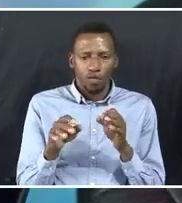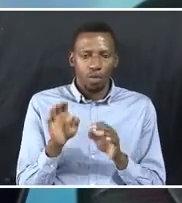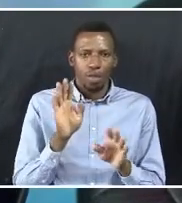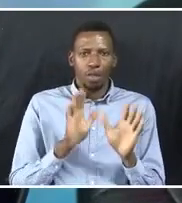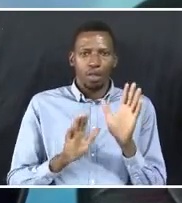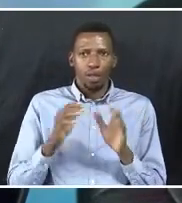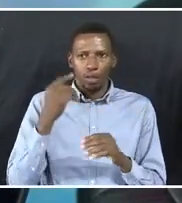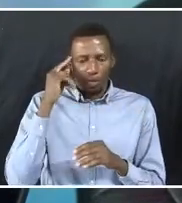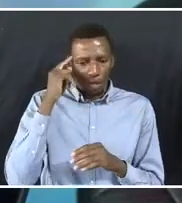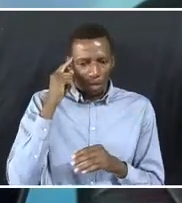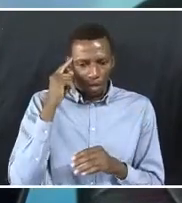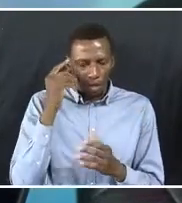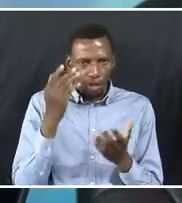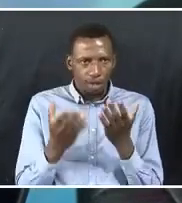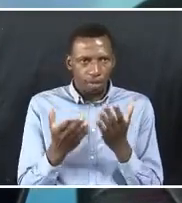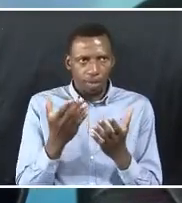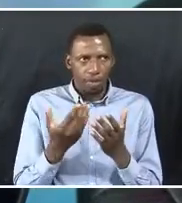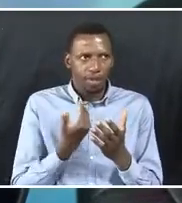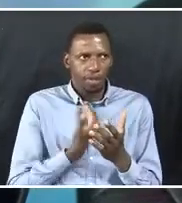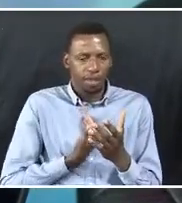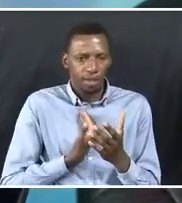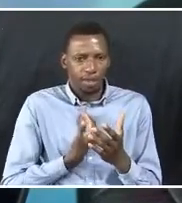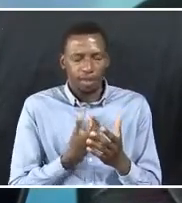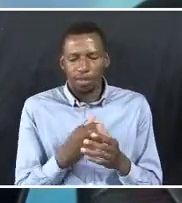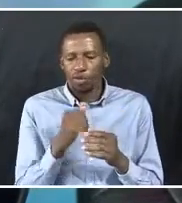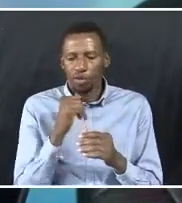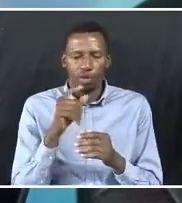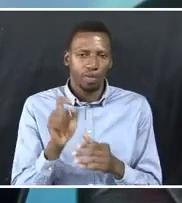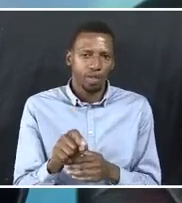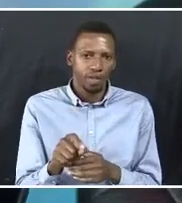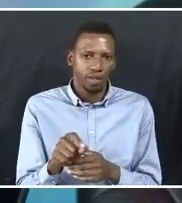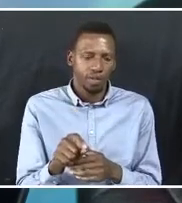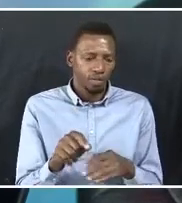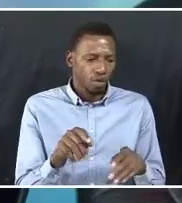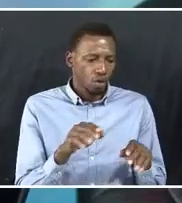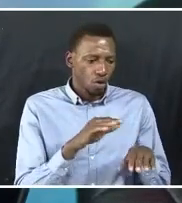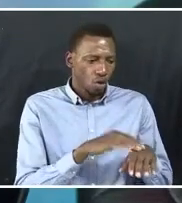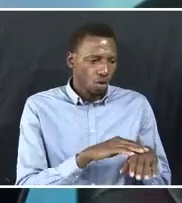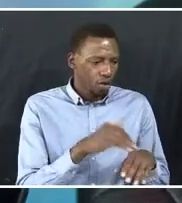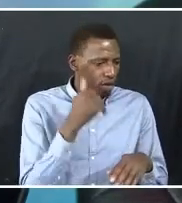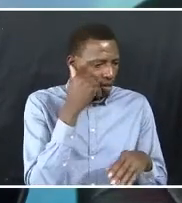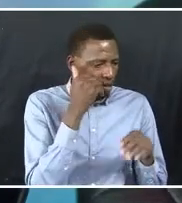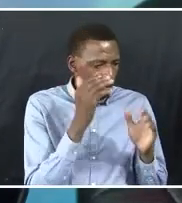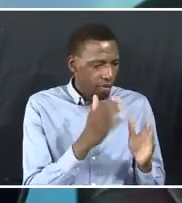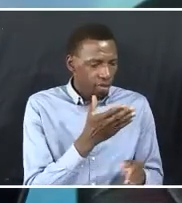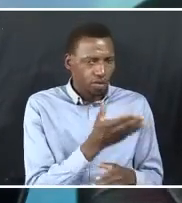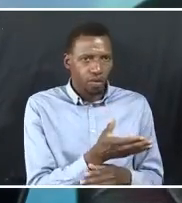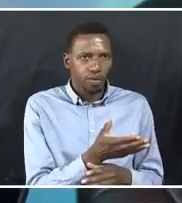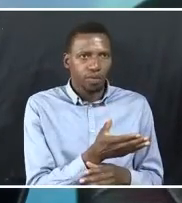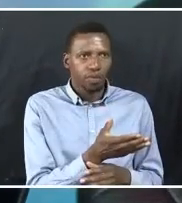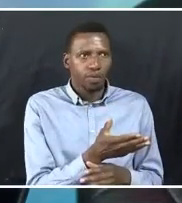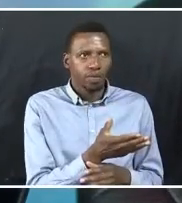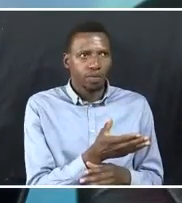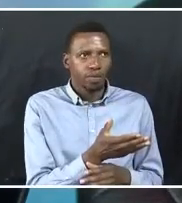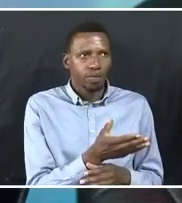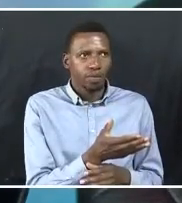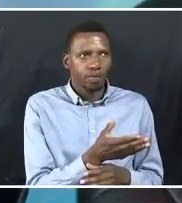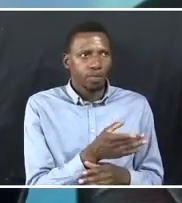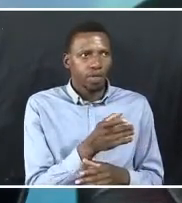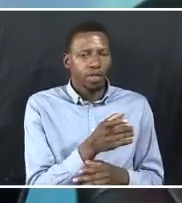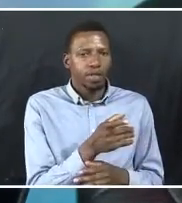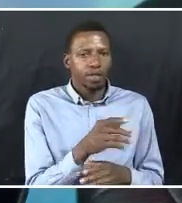because a surgery needs to be done, no surgery is done. On the patient, it is given like a